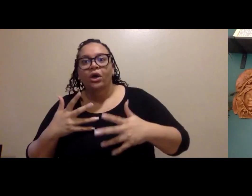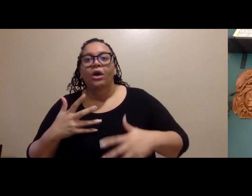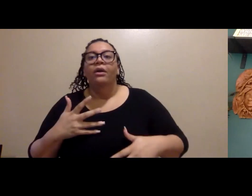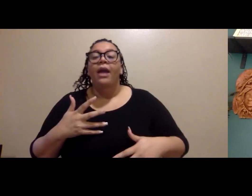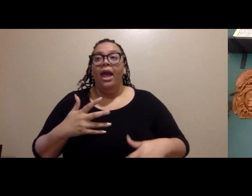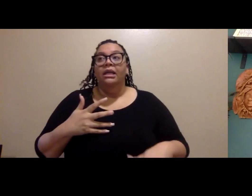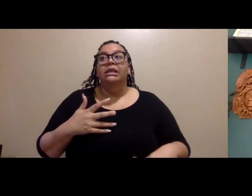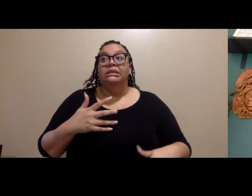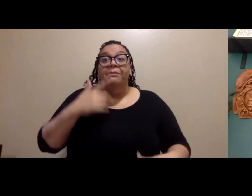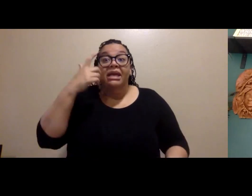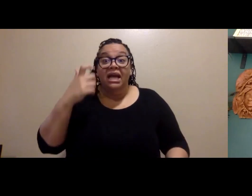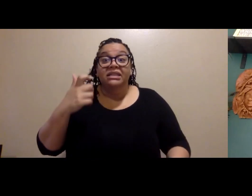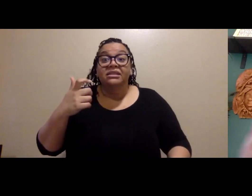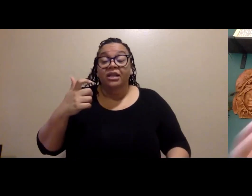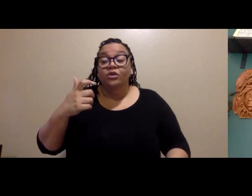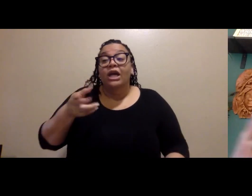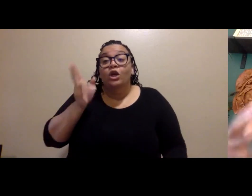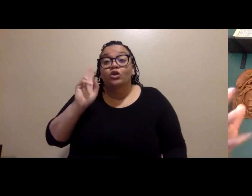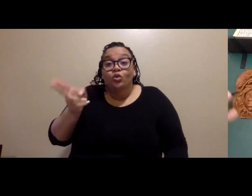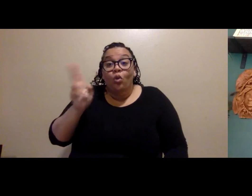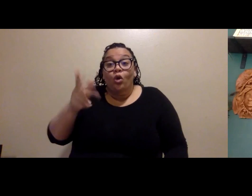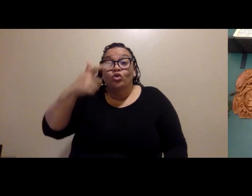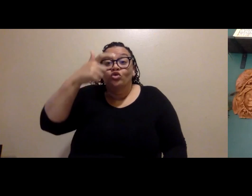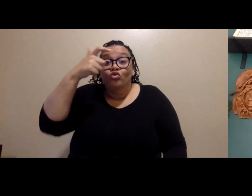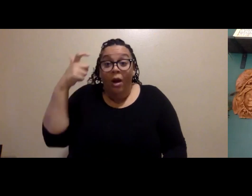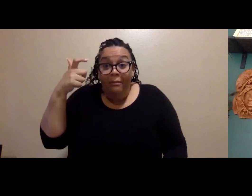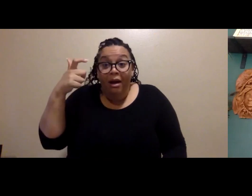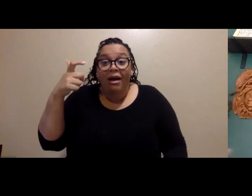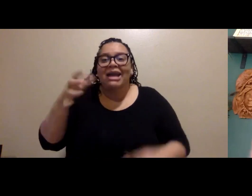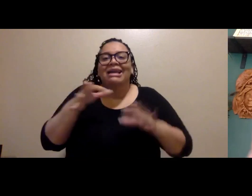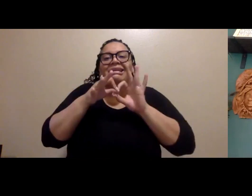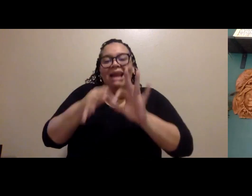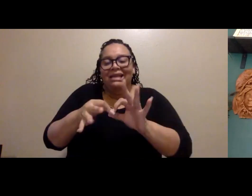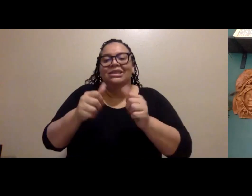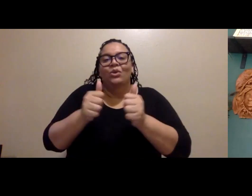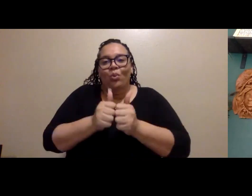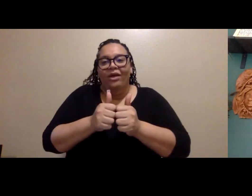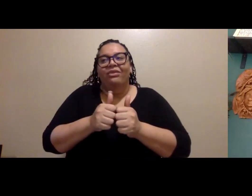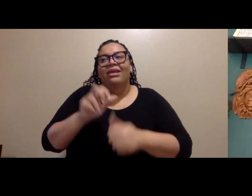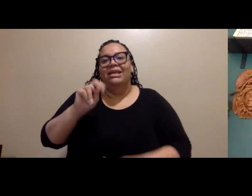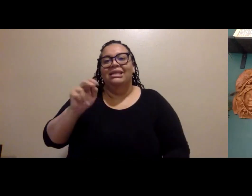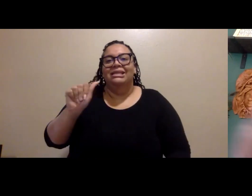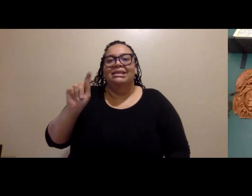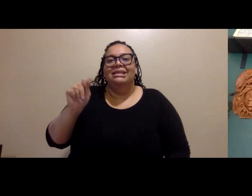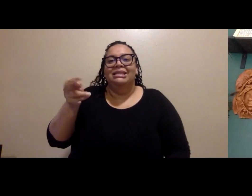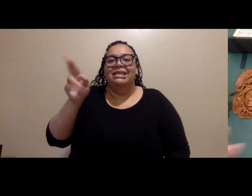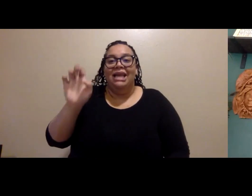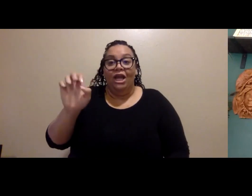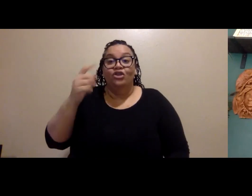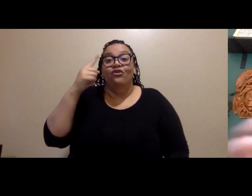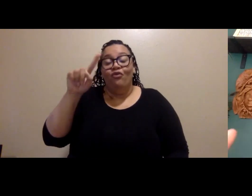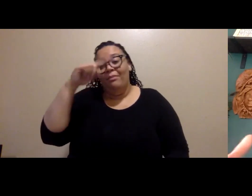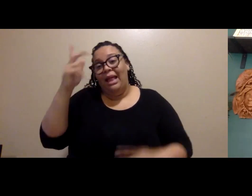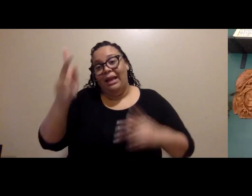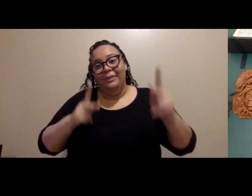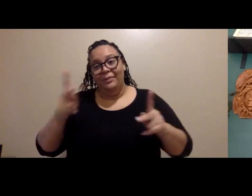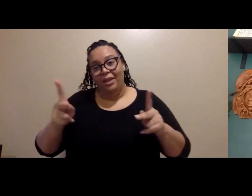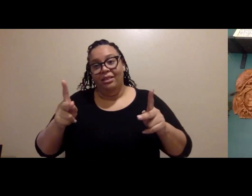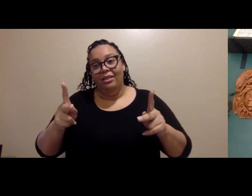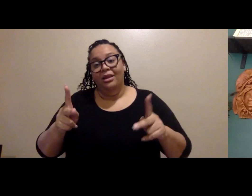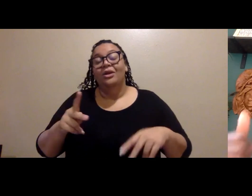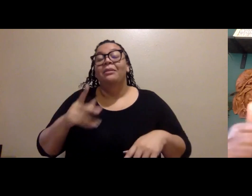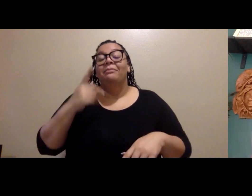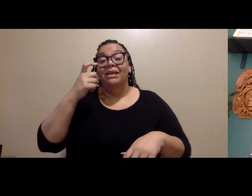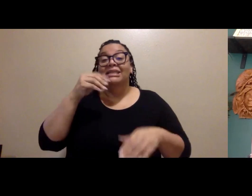much historical trauma that is connected to being out in nature for Black folks, because in nature or in wide